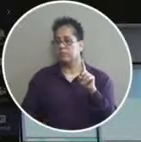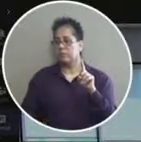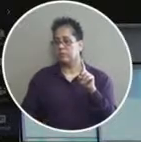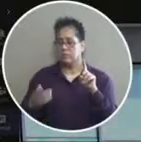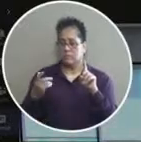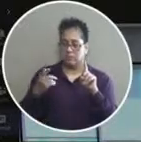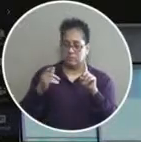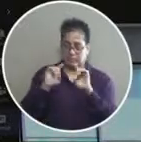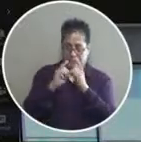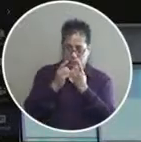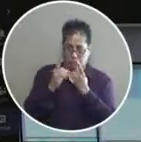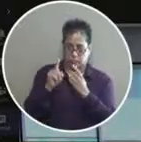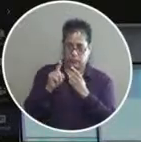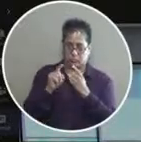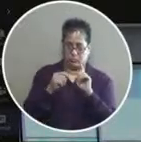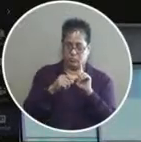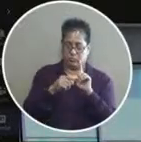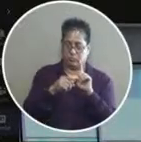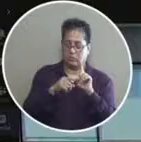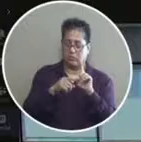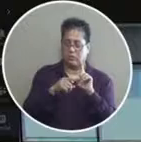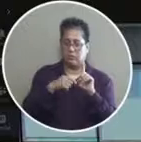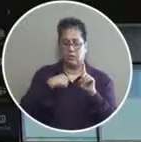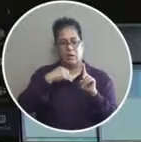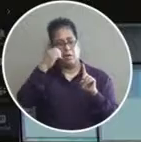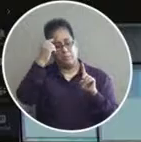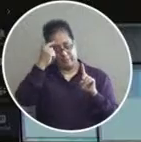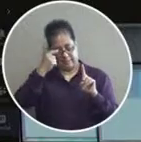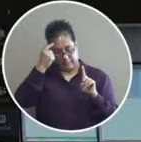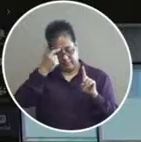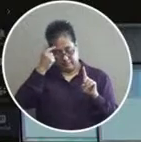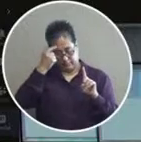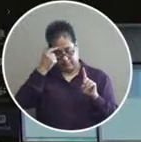Mayor Pro Tem? Yeah, no, I'm thinking.